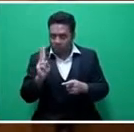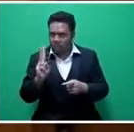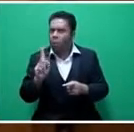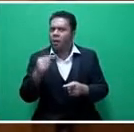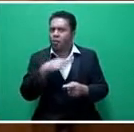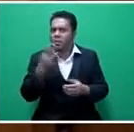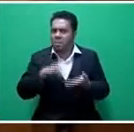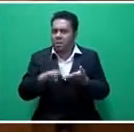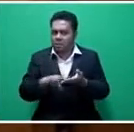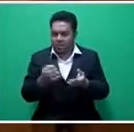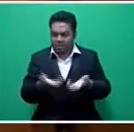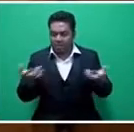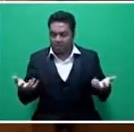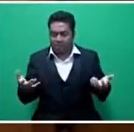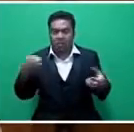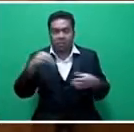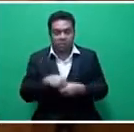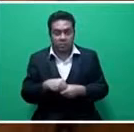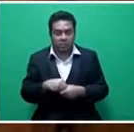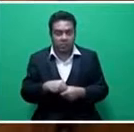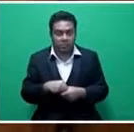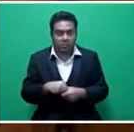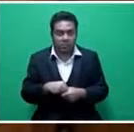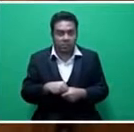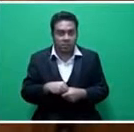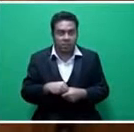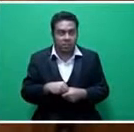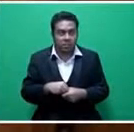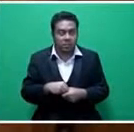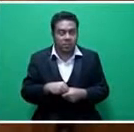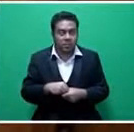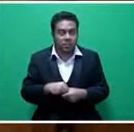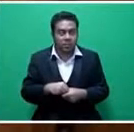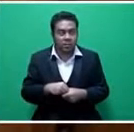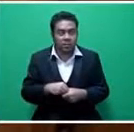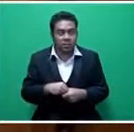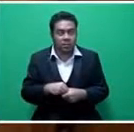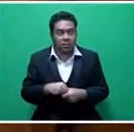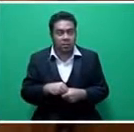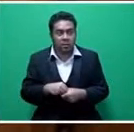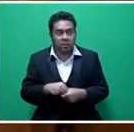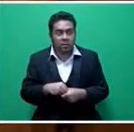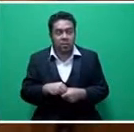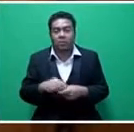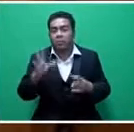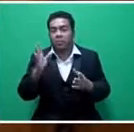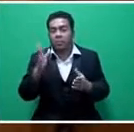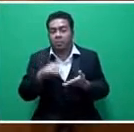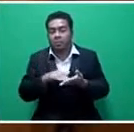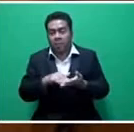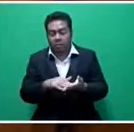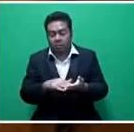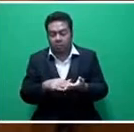million has been set aside further for unemployment benefits. Mr. Speaker said the ministry cannot dictate what food parents want to give